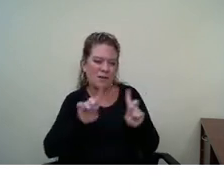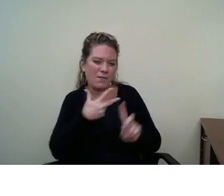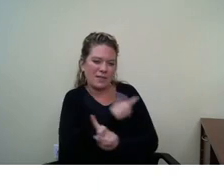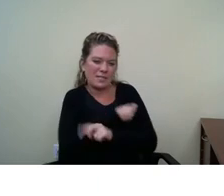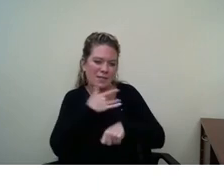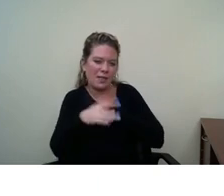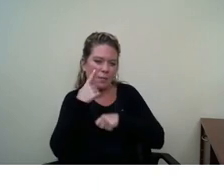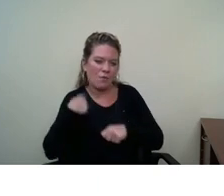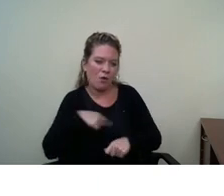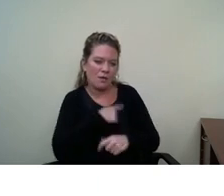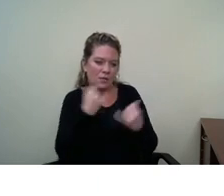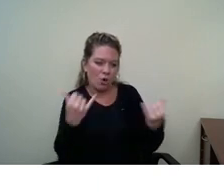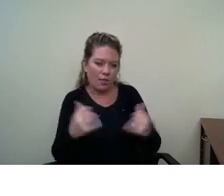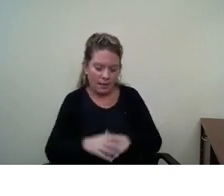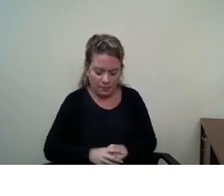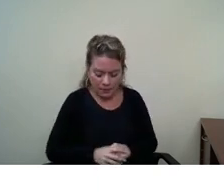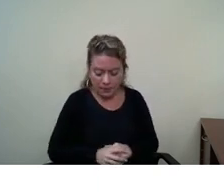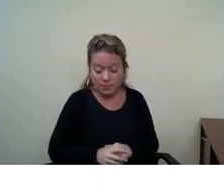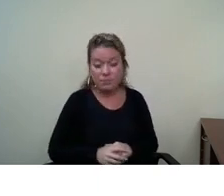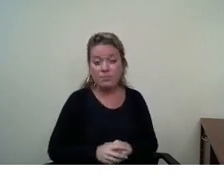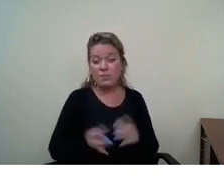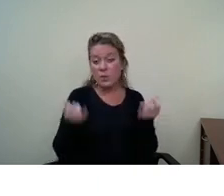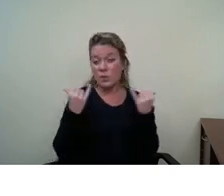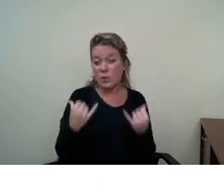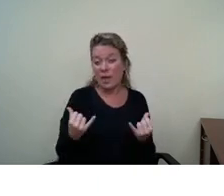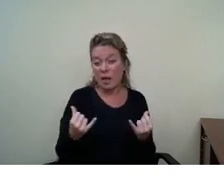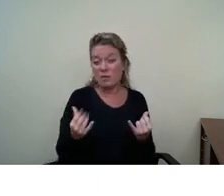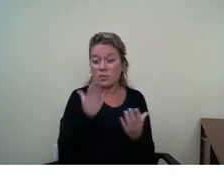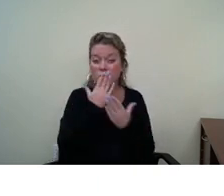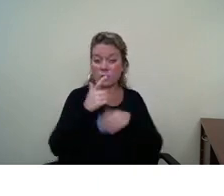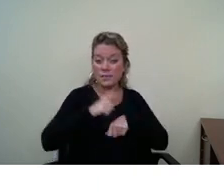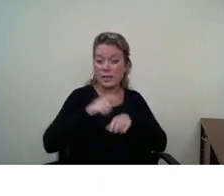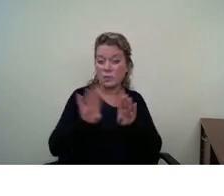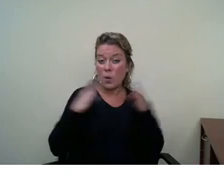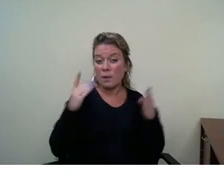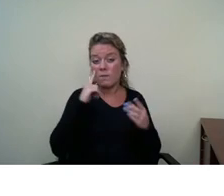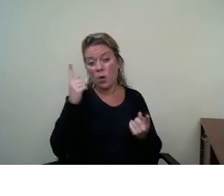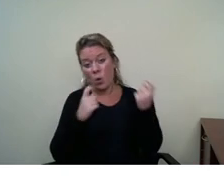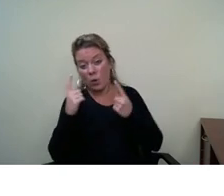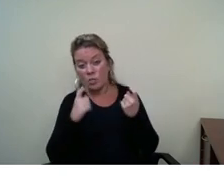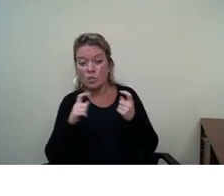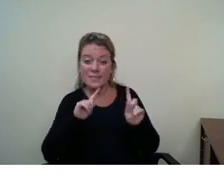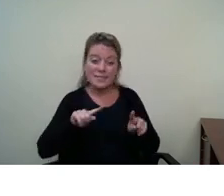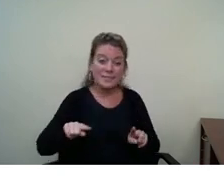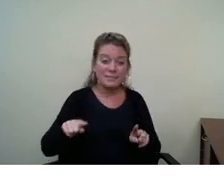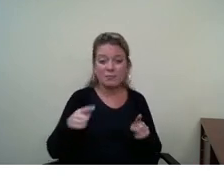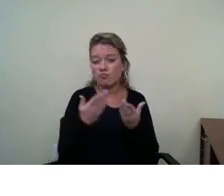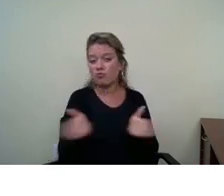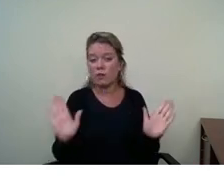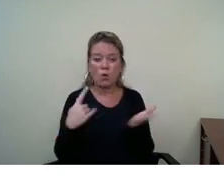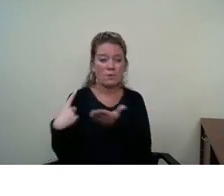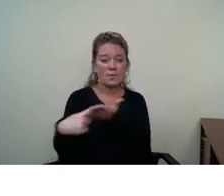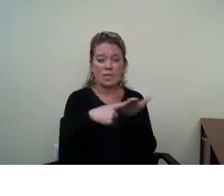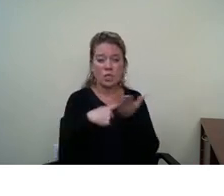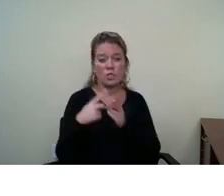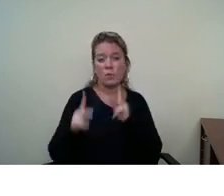that are available to us currently. And so with that, I think it's good for us to open it up to questions and open it up to free-form discussion where